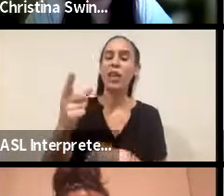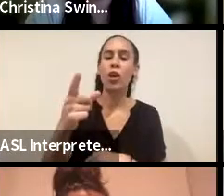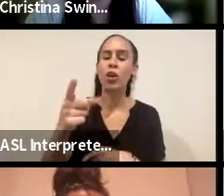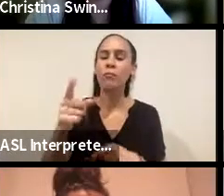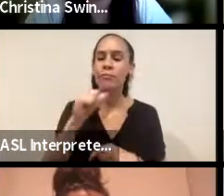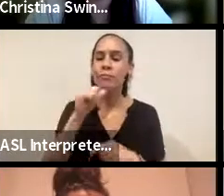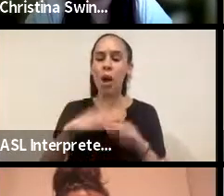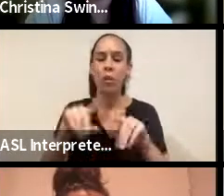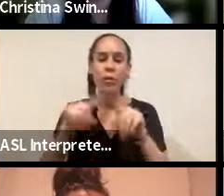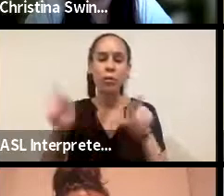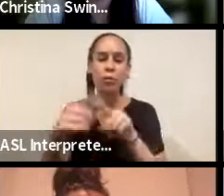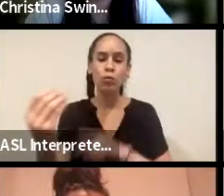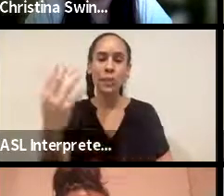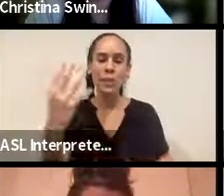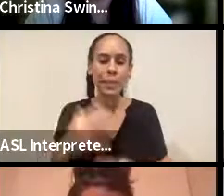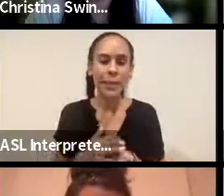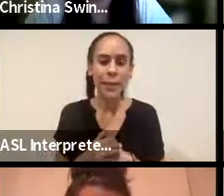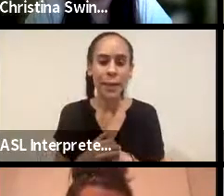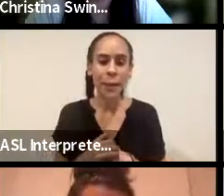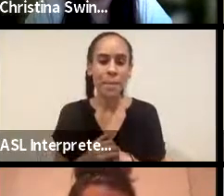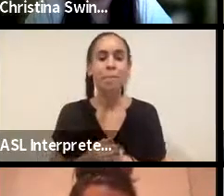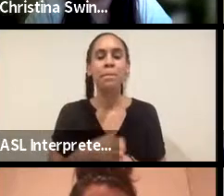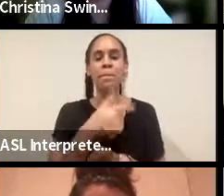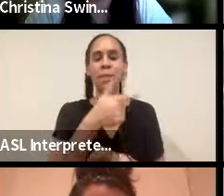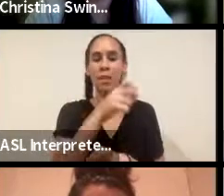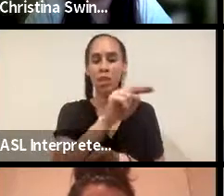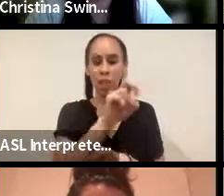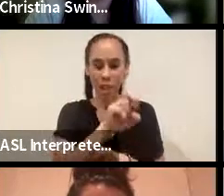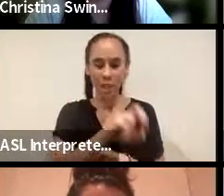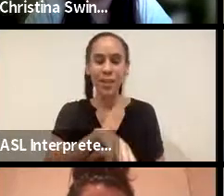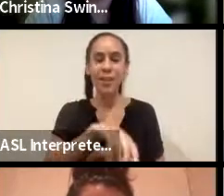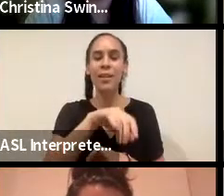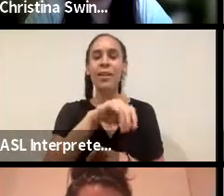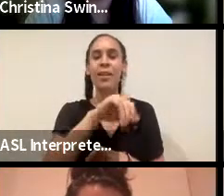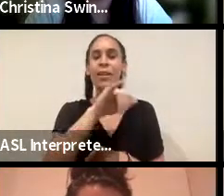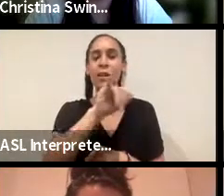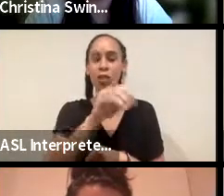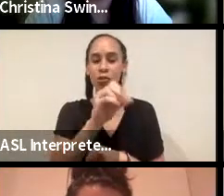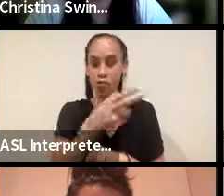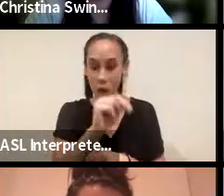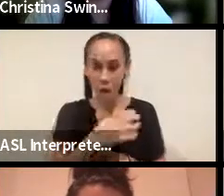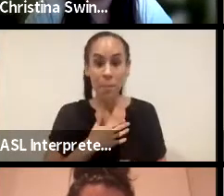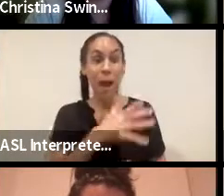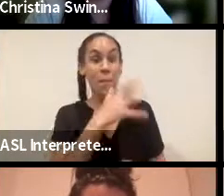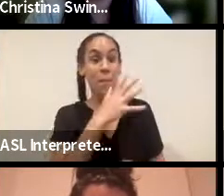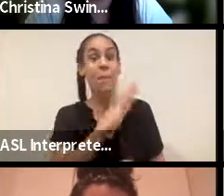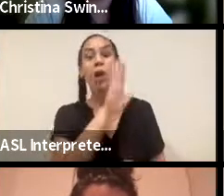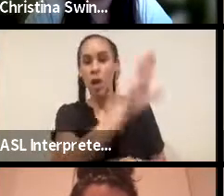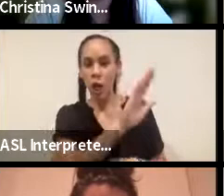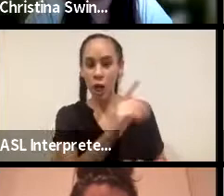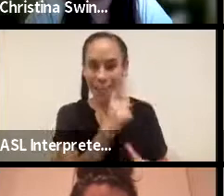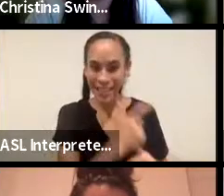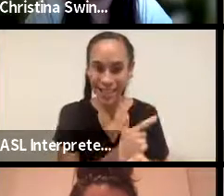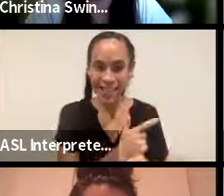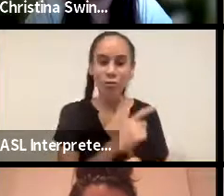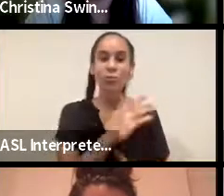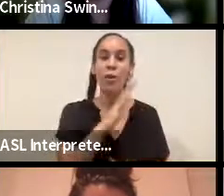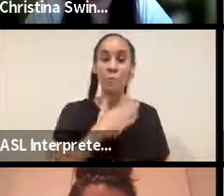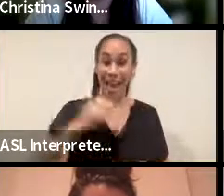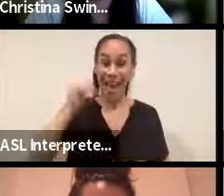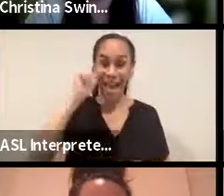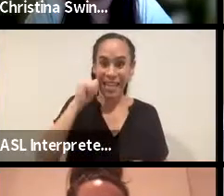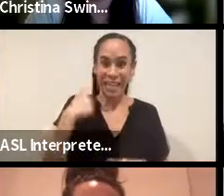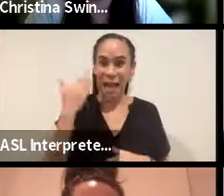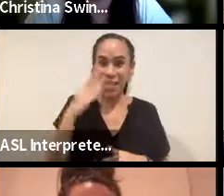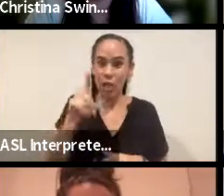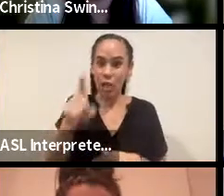Okay, cool. Jean and John and my mom and her sister, my aunt. I didn't know they were going to be in the same room together, but